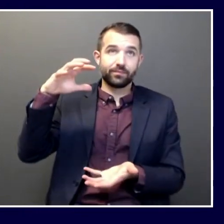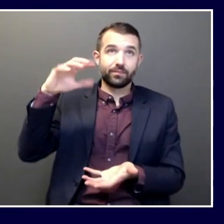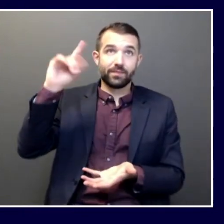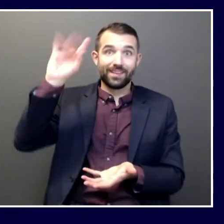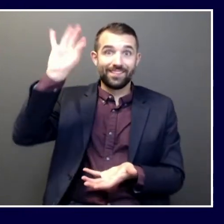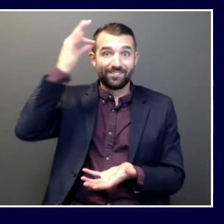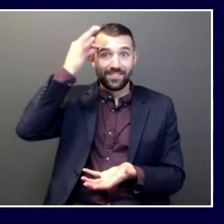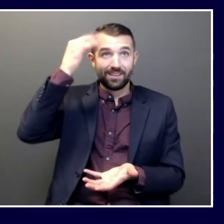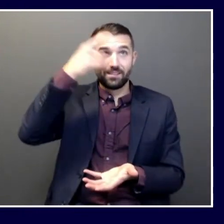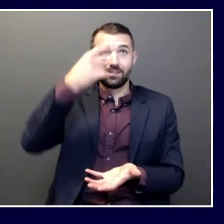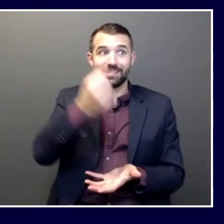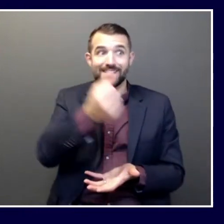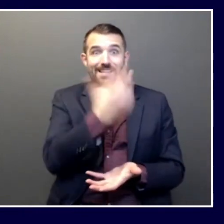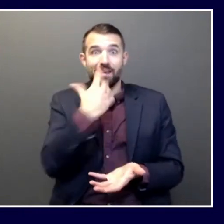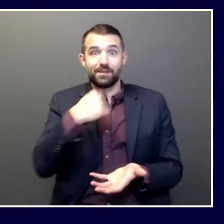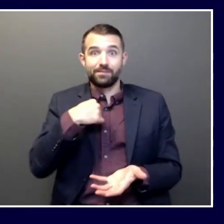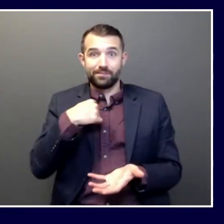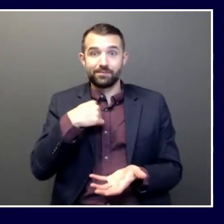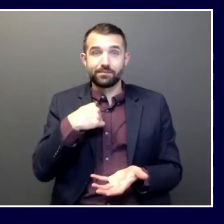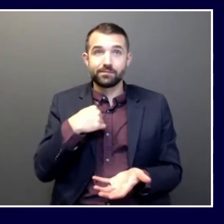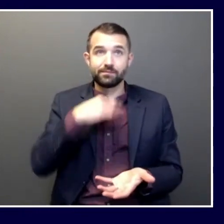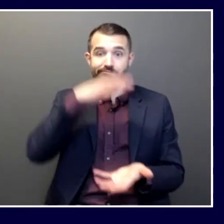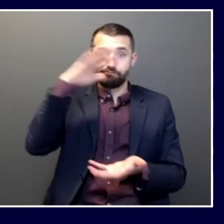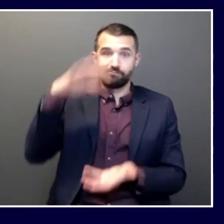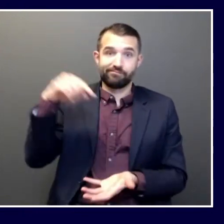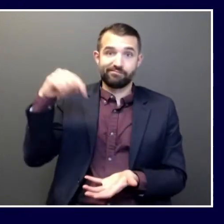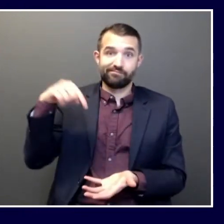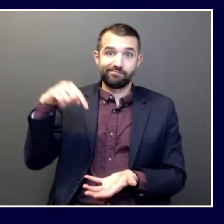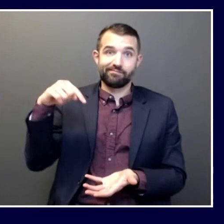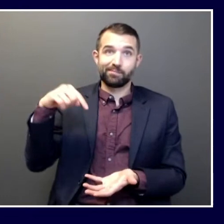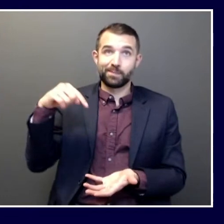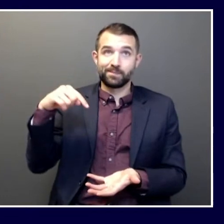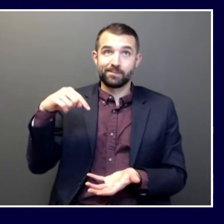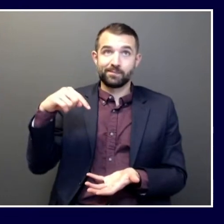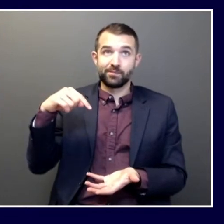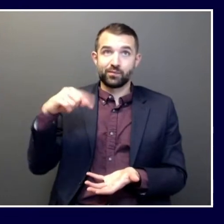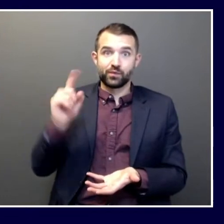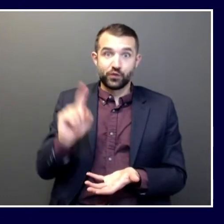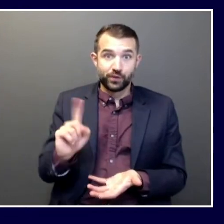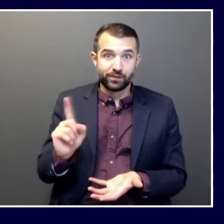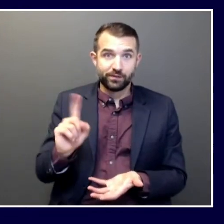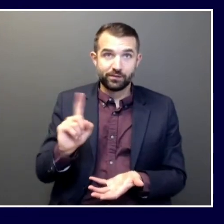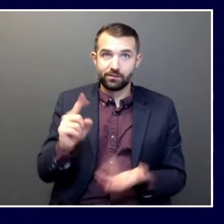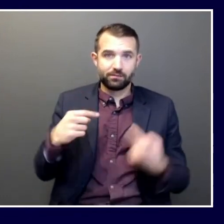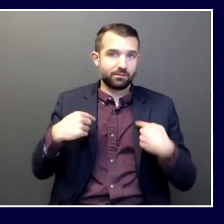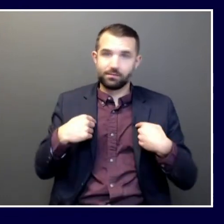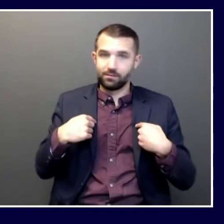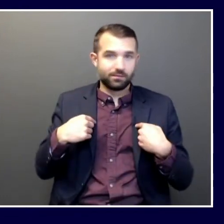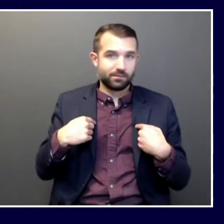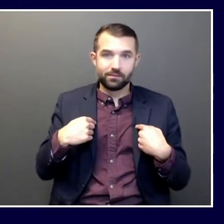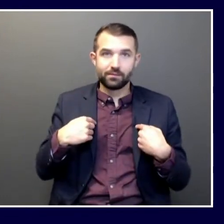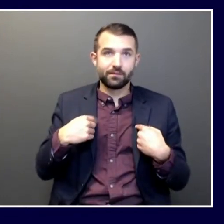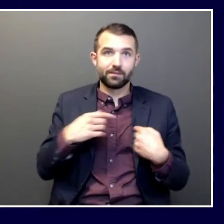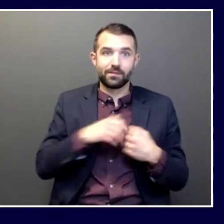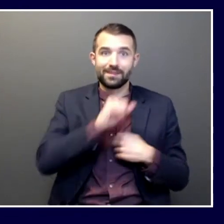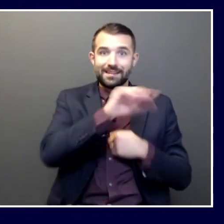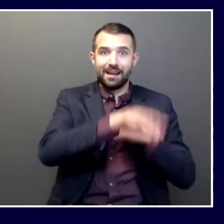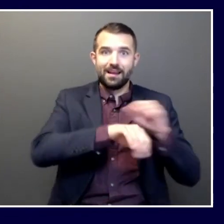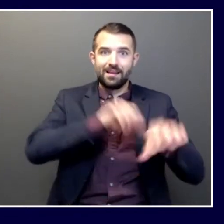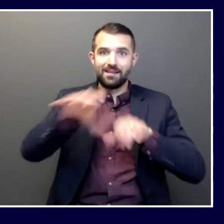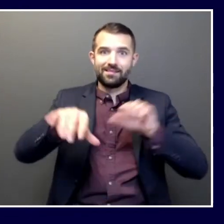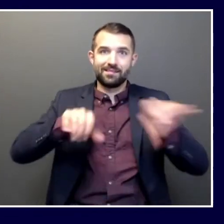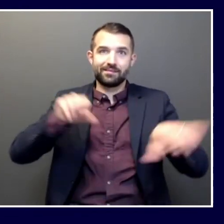process drops the vaccine directly off at the provider's locations, not with just the vaccine, but also